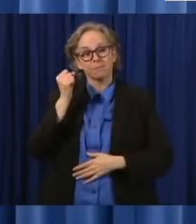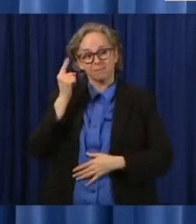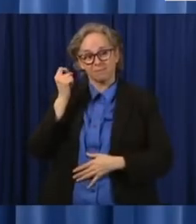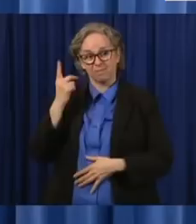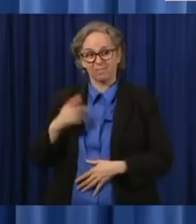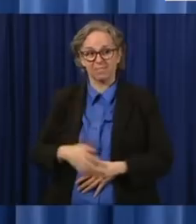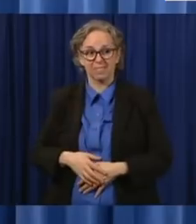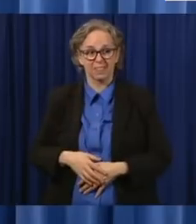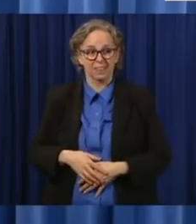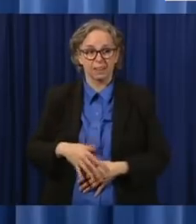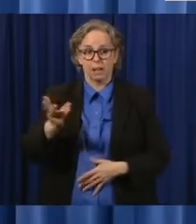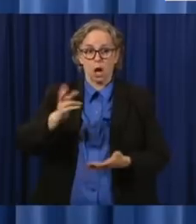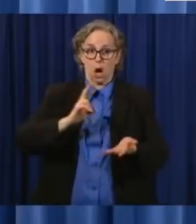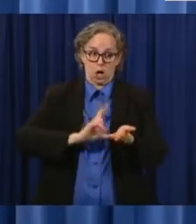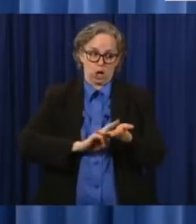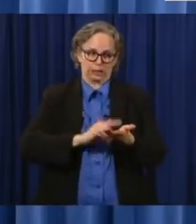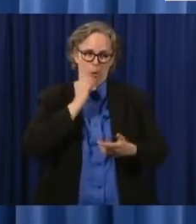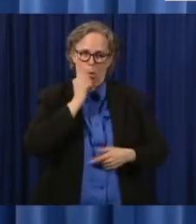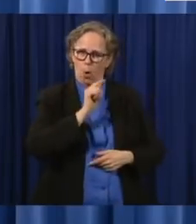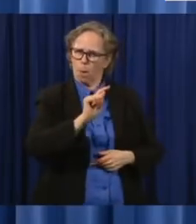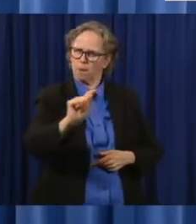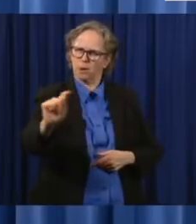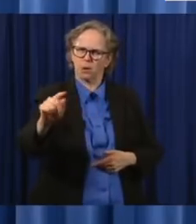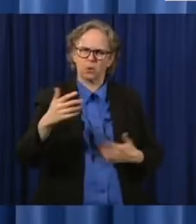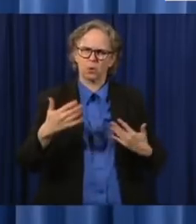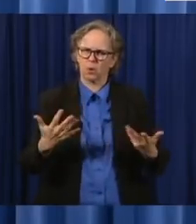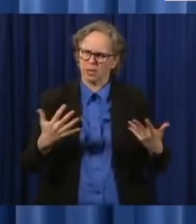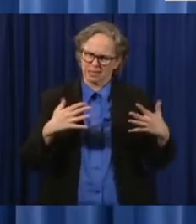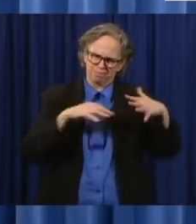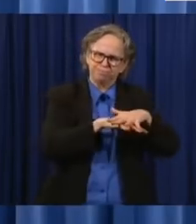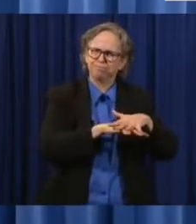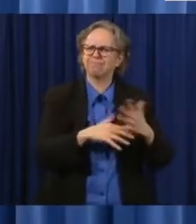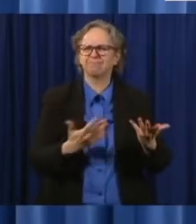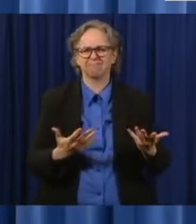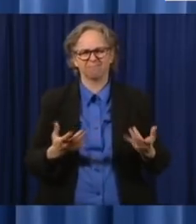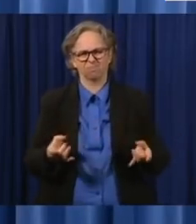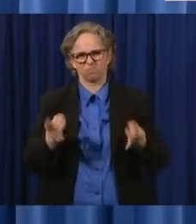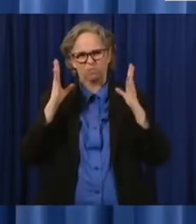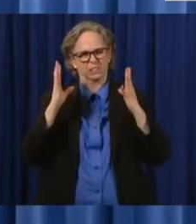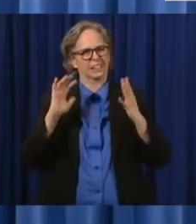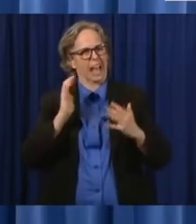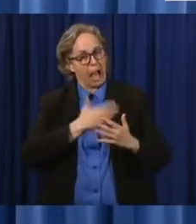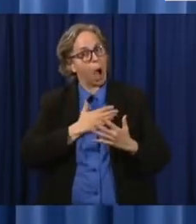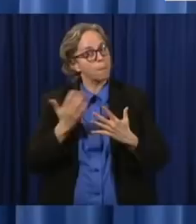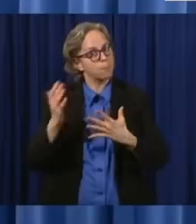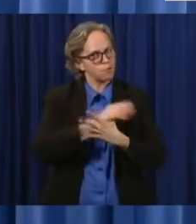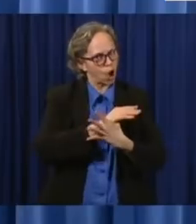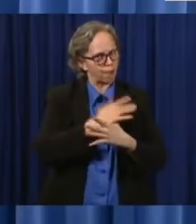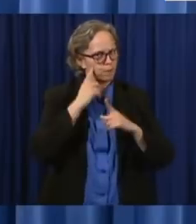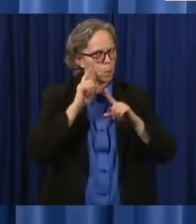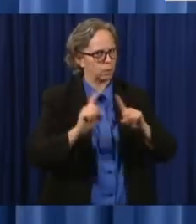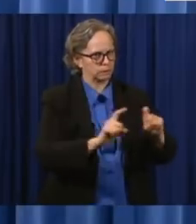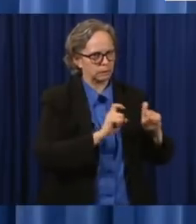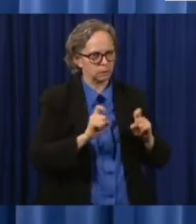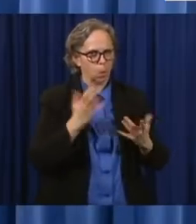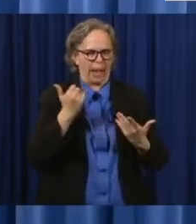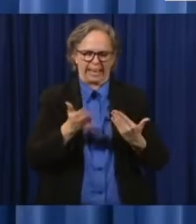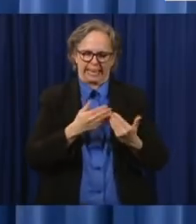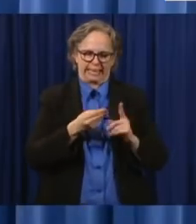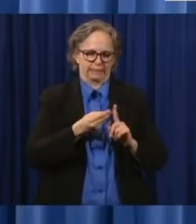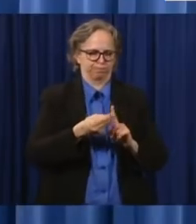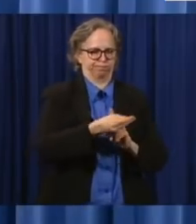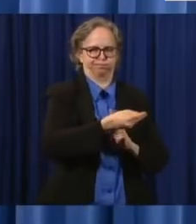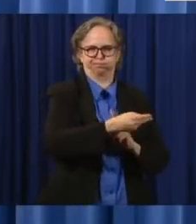to nursing homes, any congregate care, they are a priority because we know how fast something can spread, and this is a